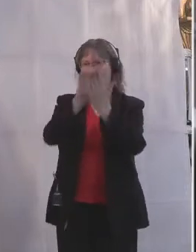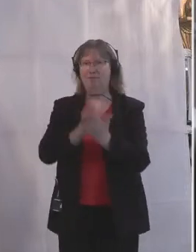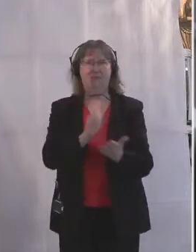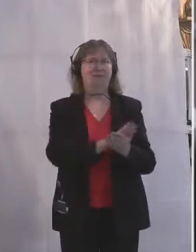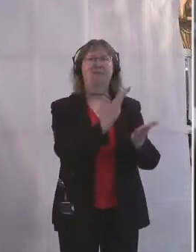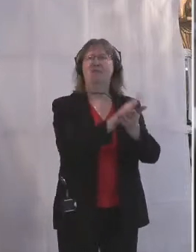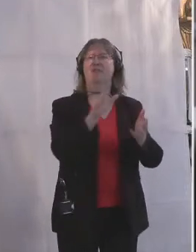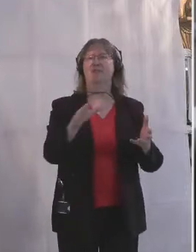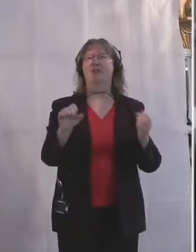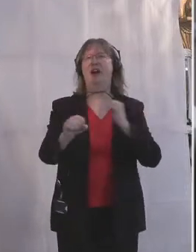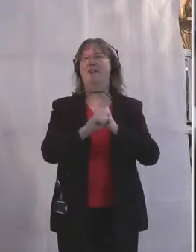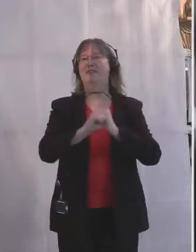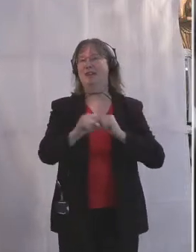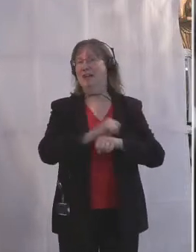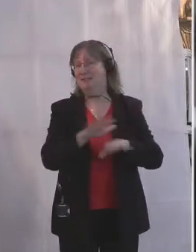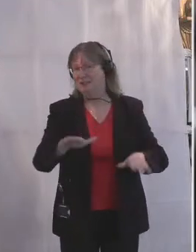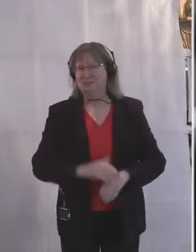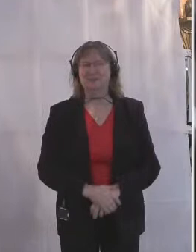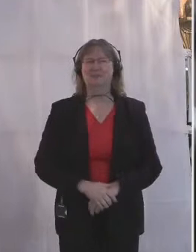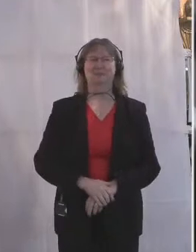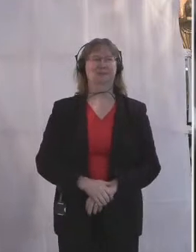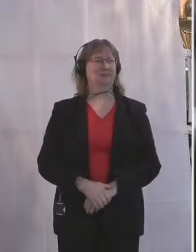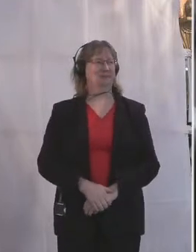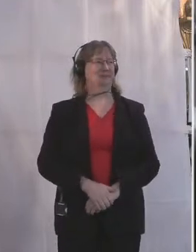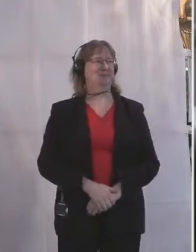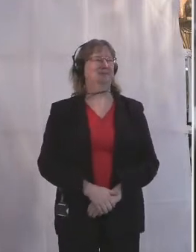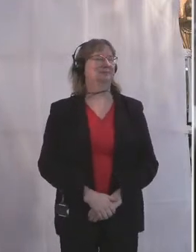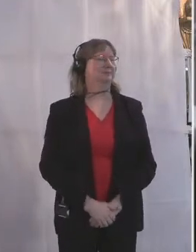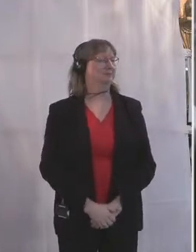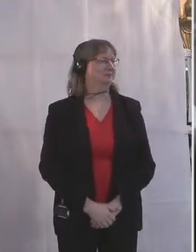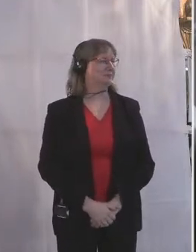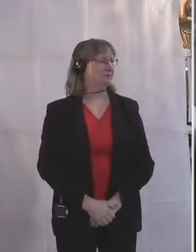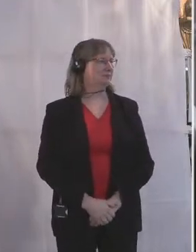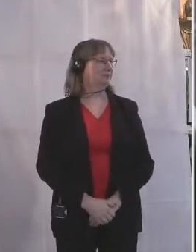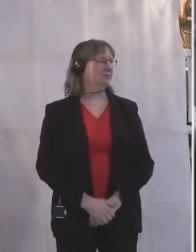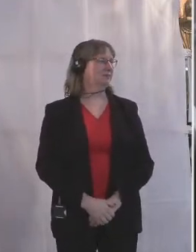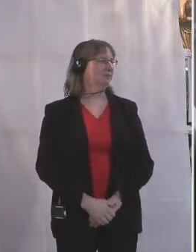So, get used to it, I would say.